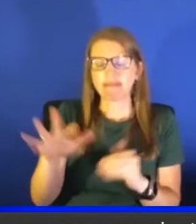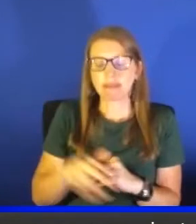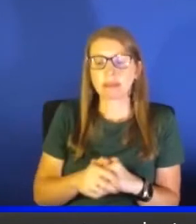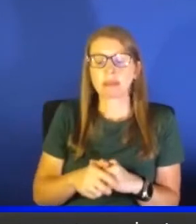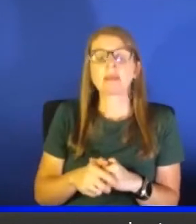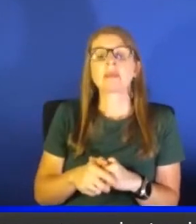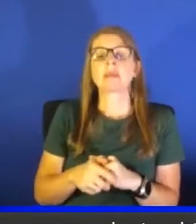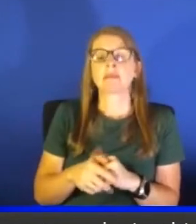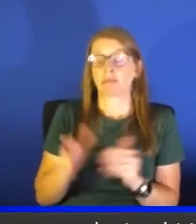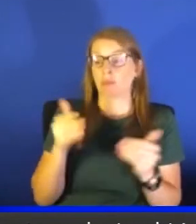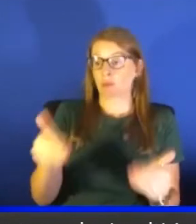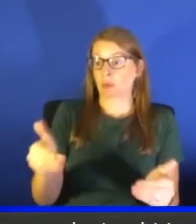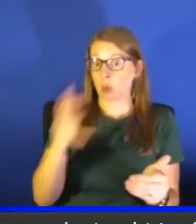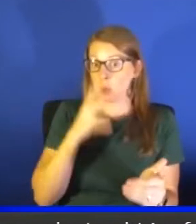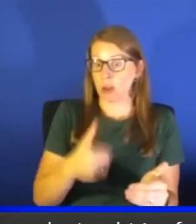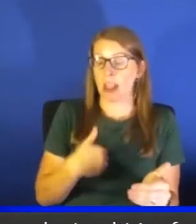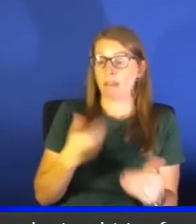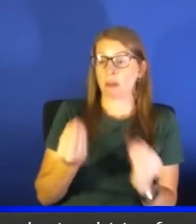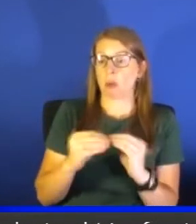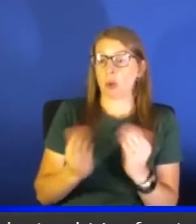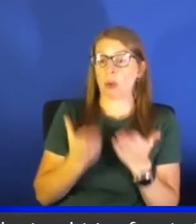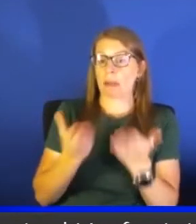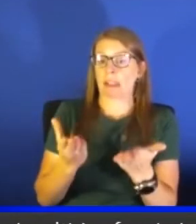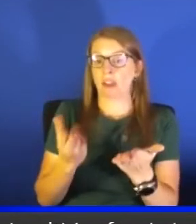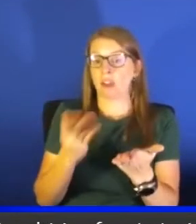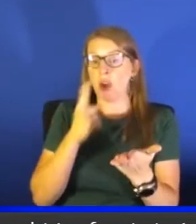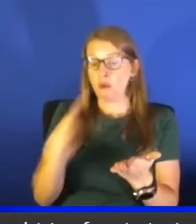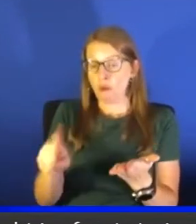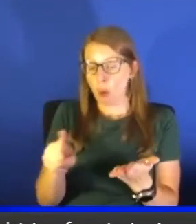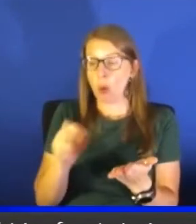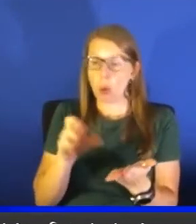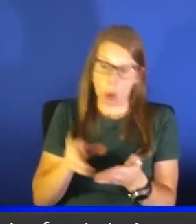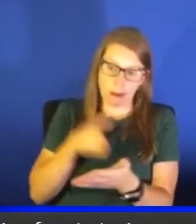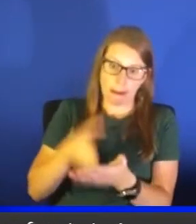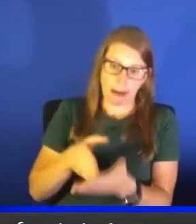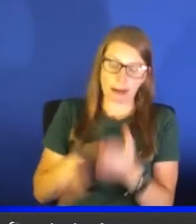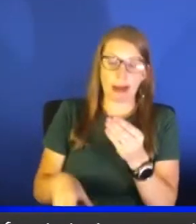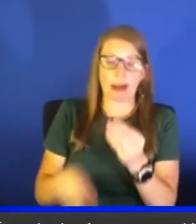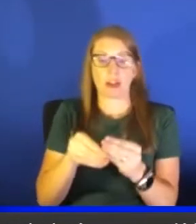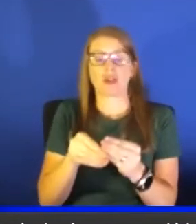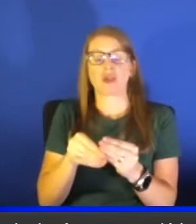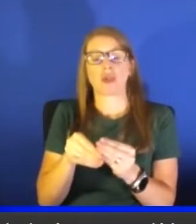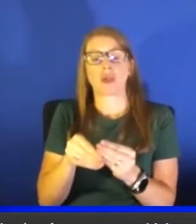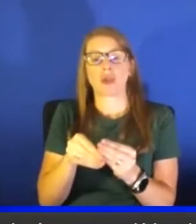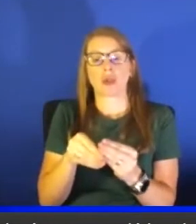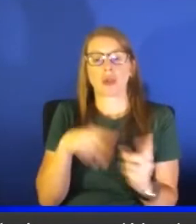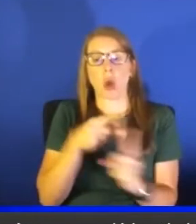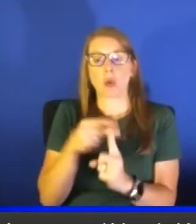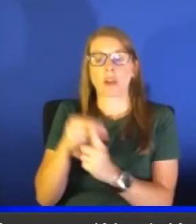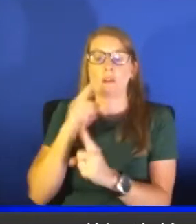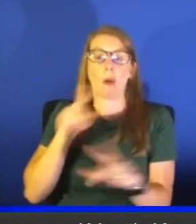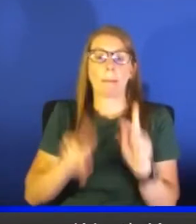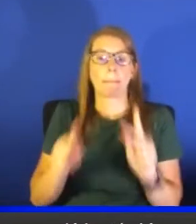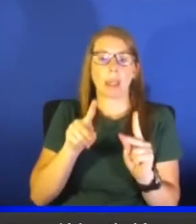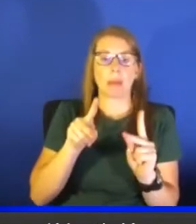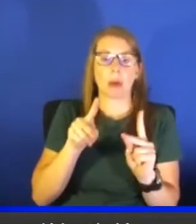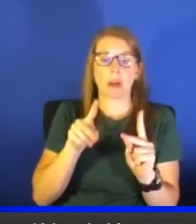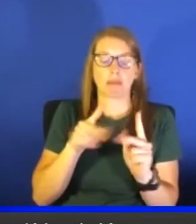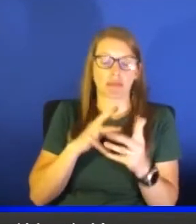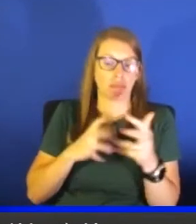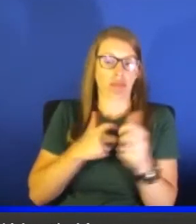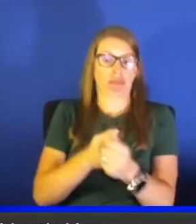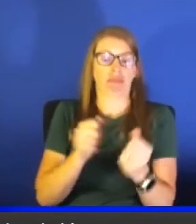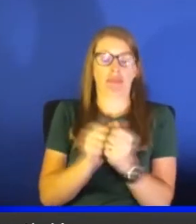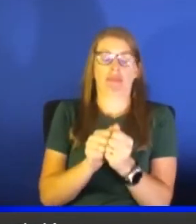there will be further recommendations for or against additional doses for those people that now are up to date with their